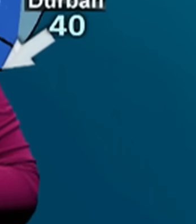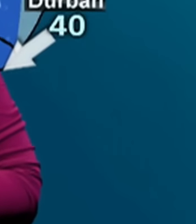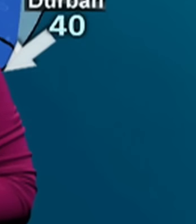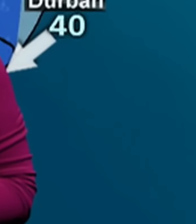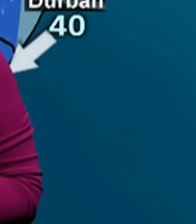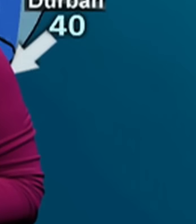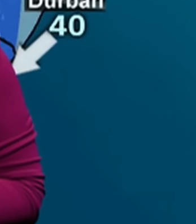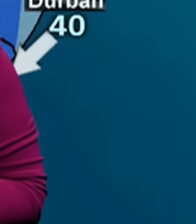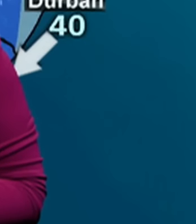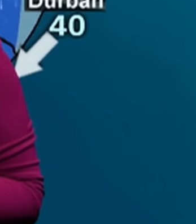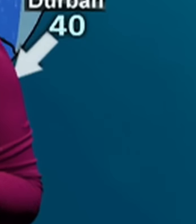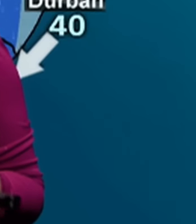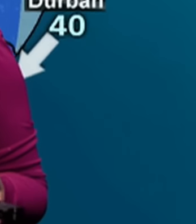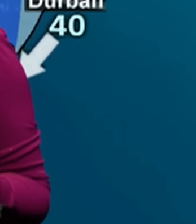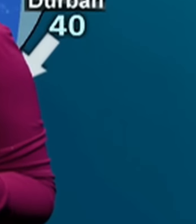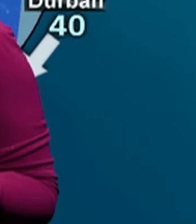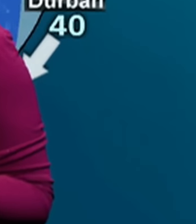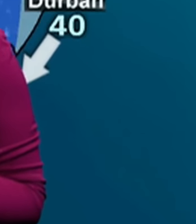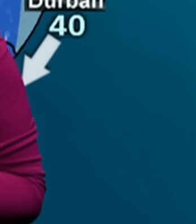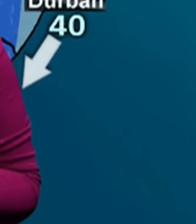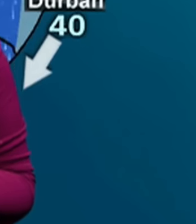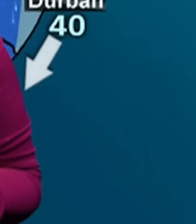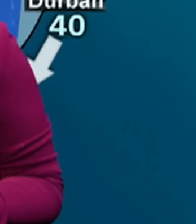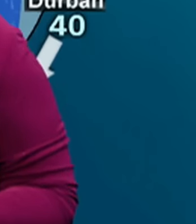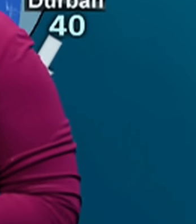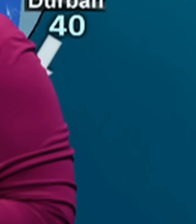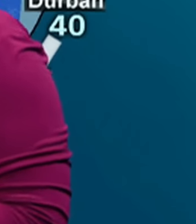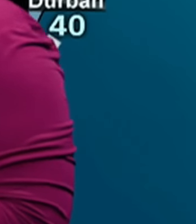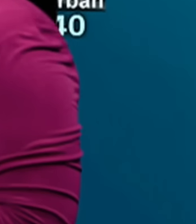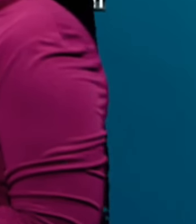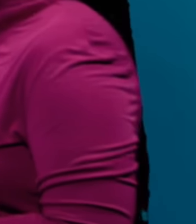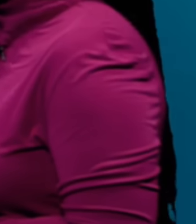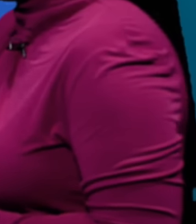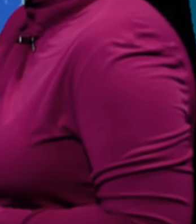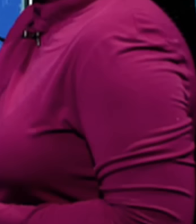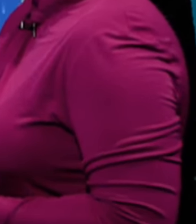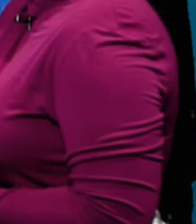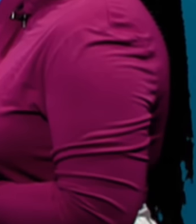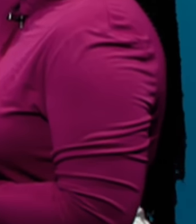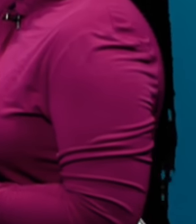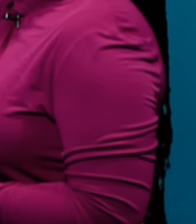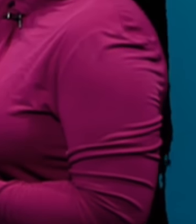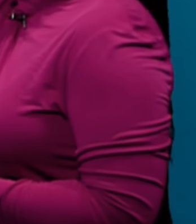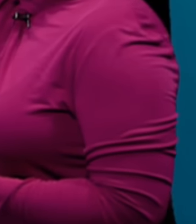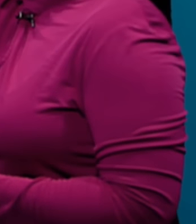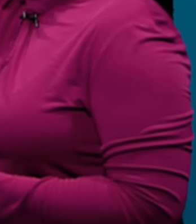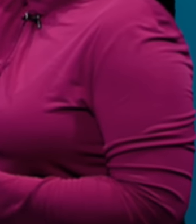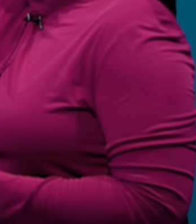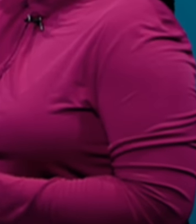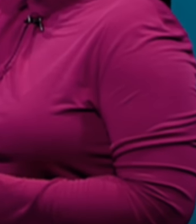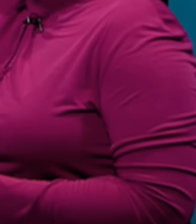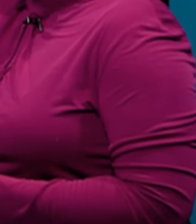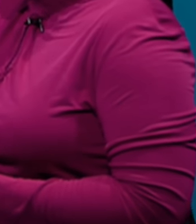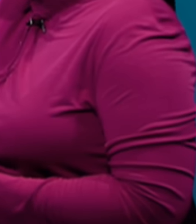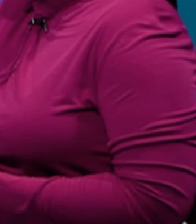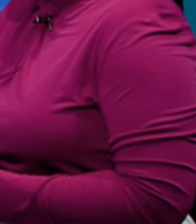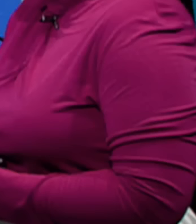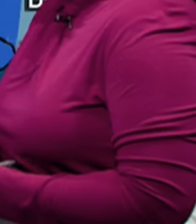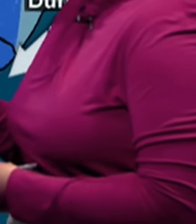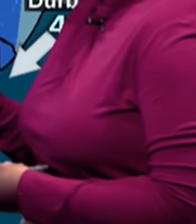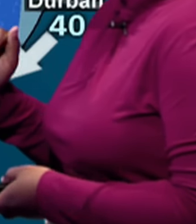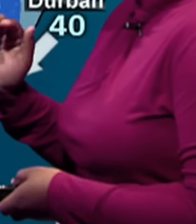Tla ke go leboga ka tla go mo gaetsa madimo re bone ponela pele mo ema bosa mo bosegong jo ga mogole mo tsatsing la ka moso go bantsha fa go tlana le masarasara a pula go rala di province